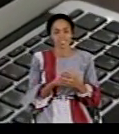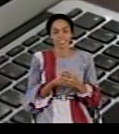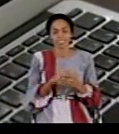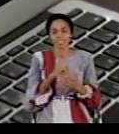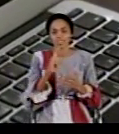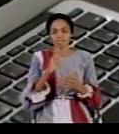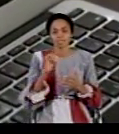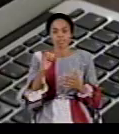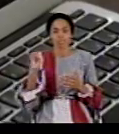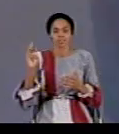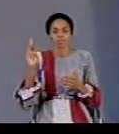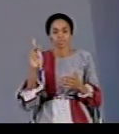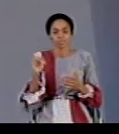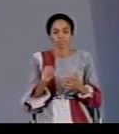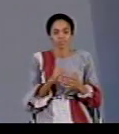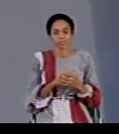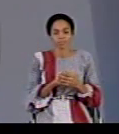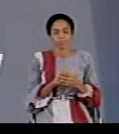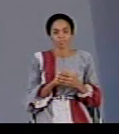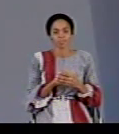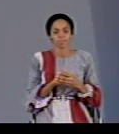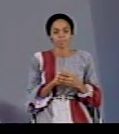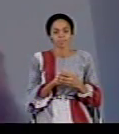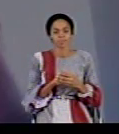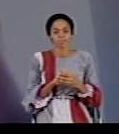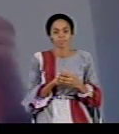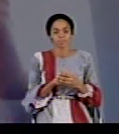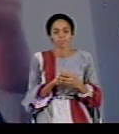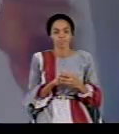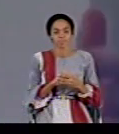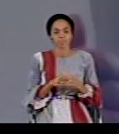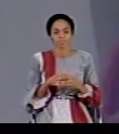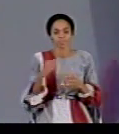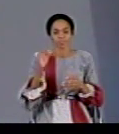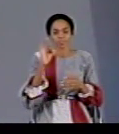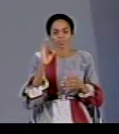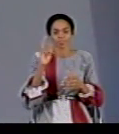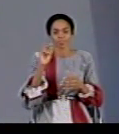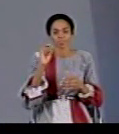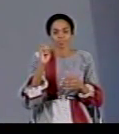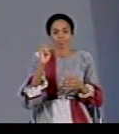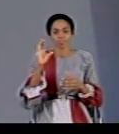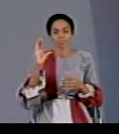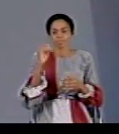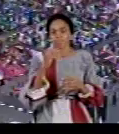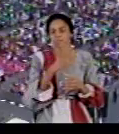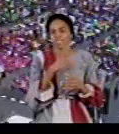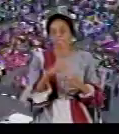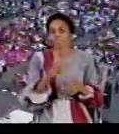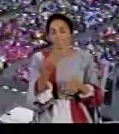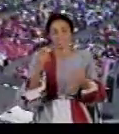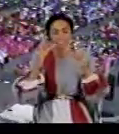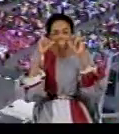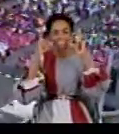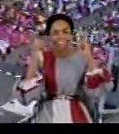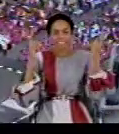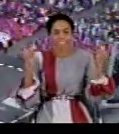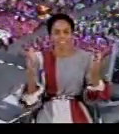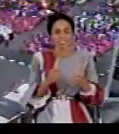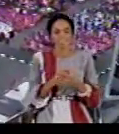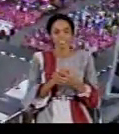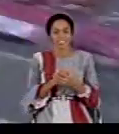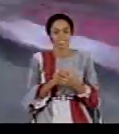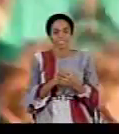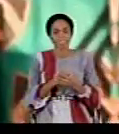options in foreign languages, including American English, French, Arabic, and more. It's a no-holds-barred situation with